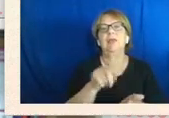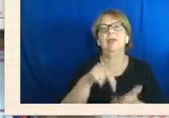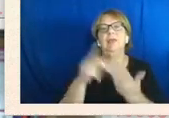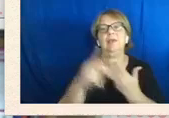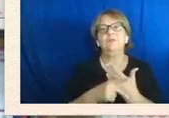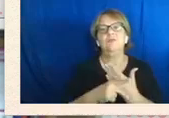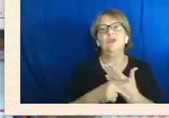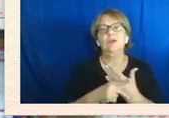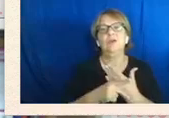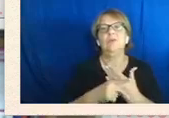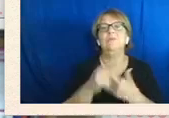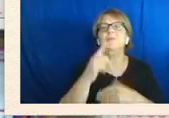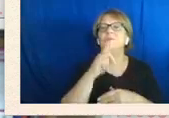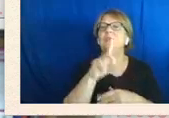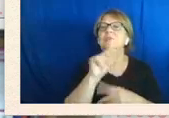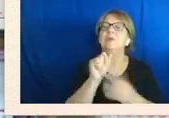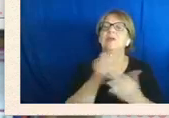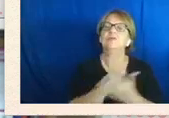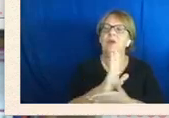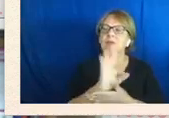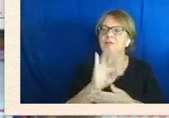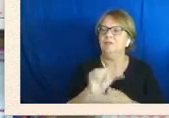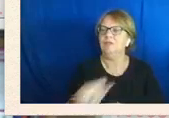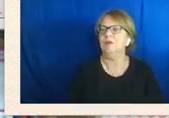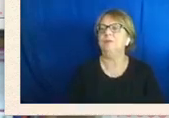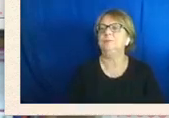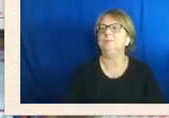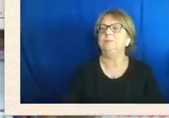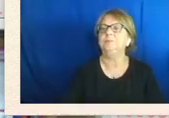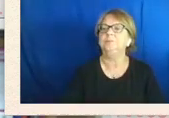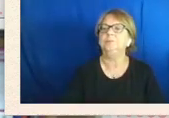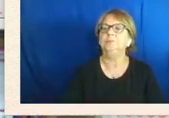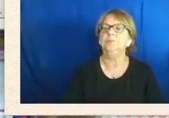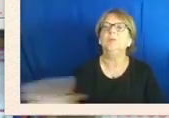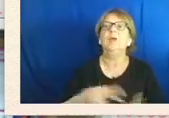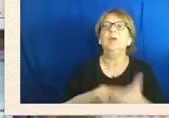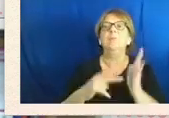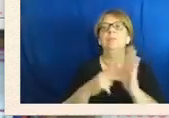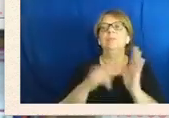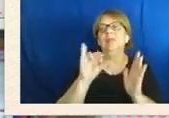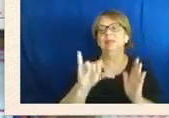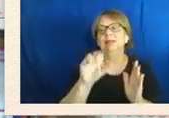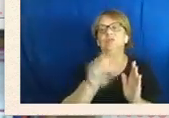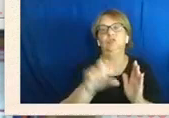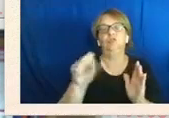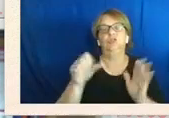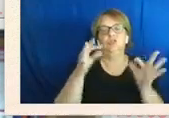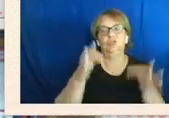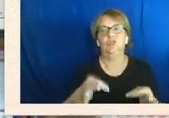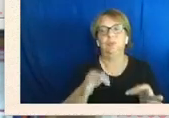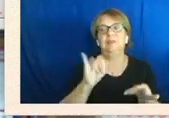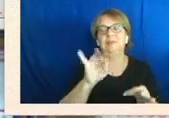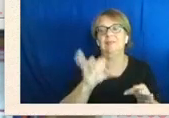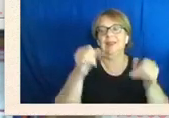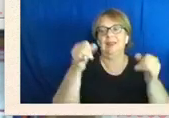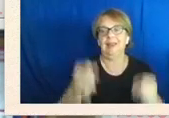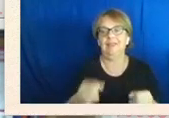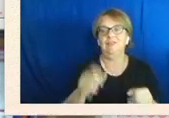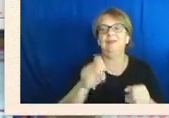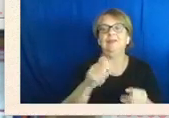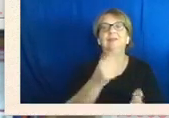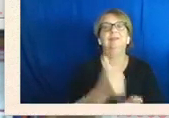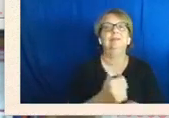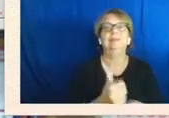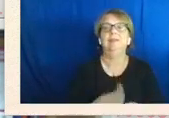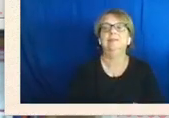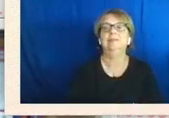Rights Florida. So this means that Social Security determines if an individual needs assistance in management